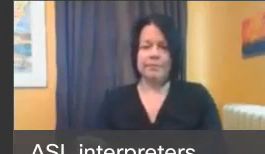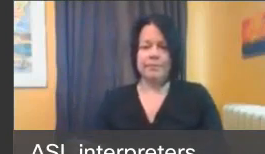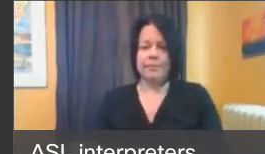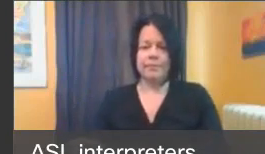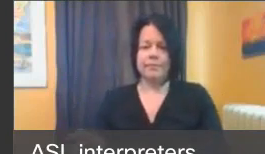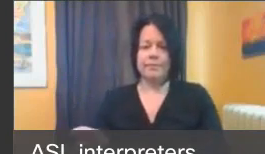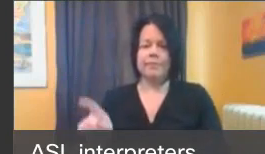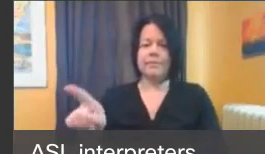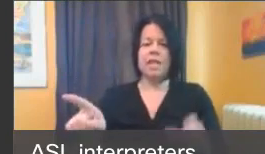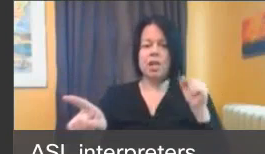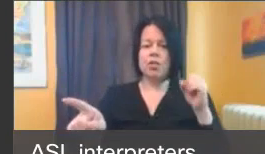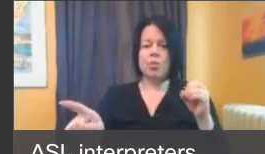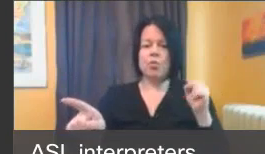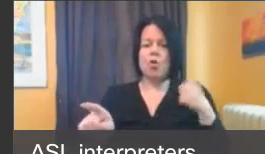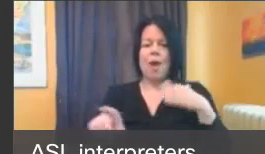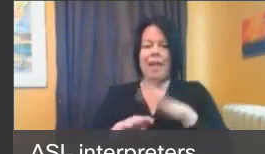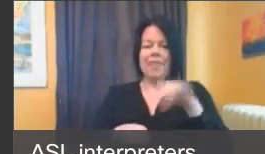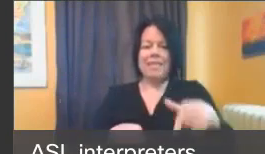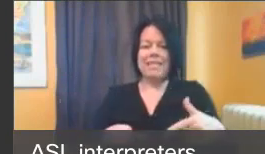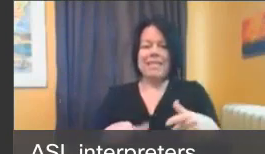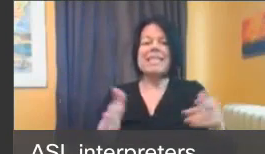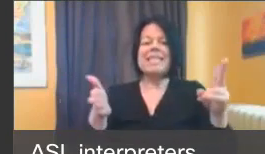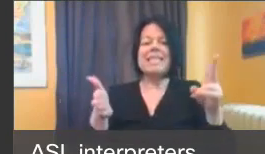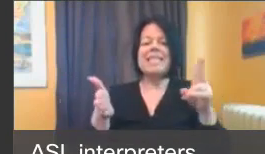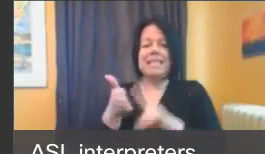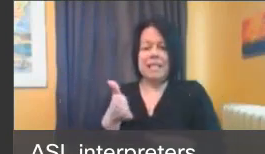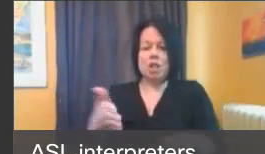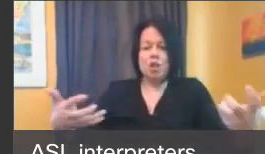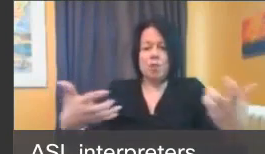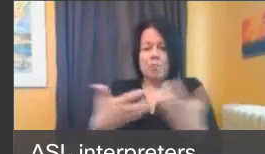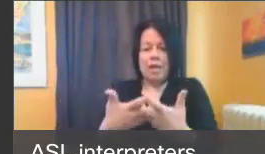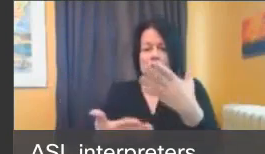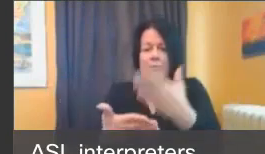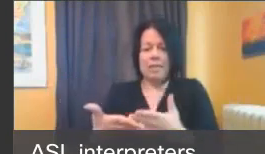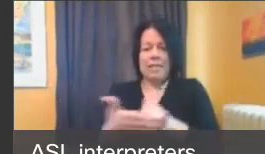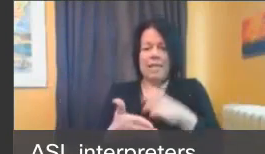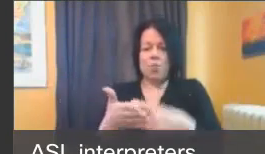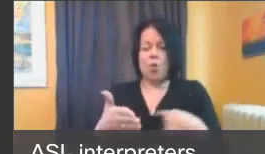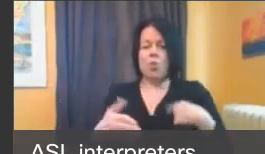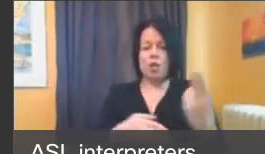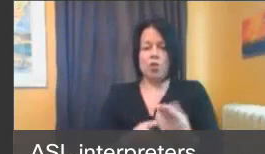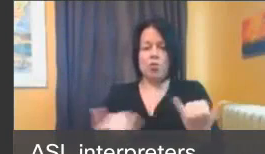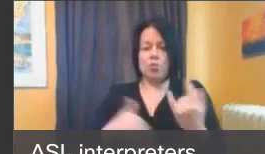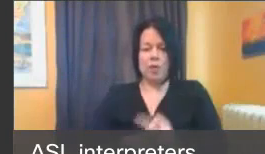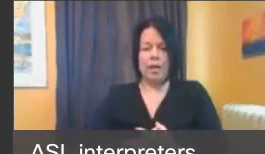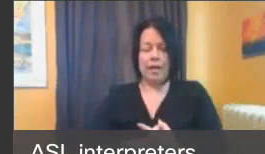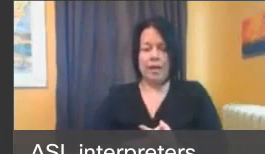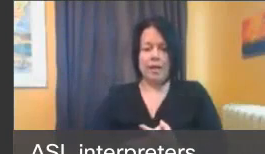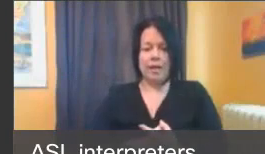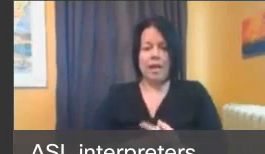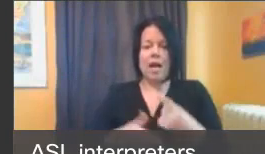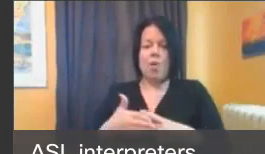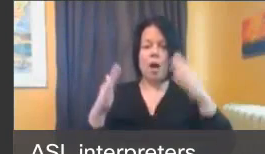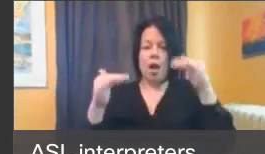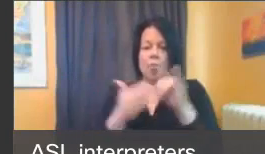So on this, the signature matching piece is what we use today and what I really hope Florida continues to